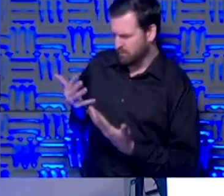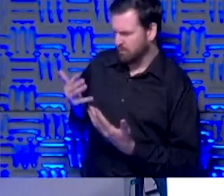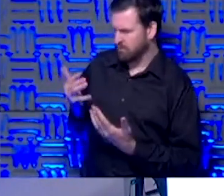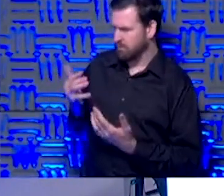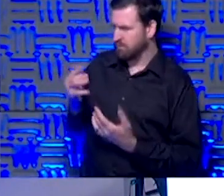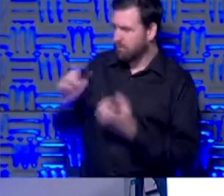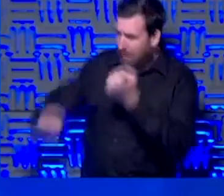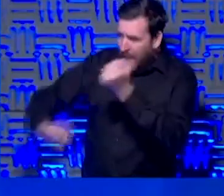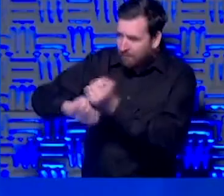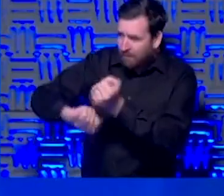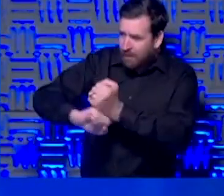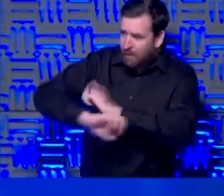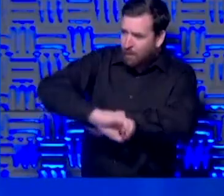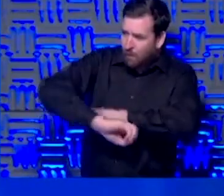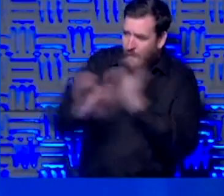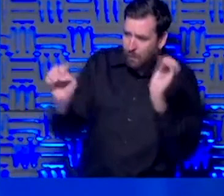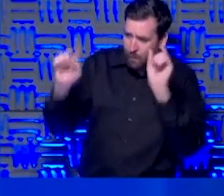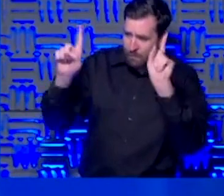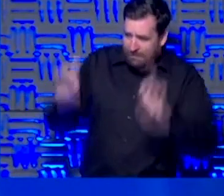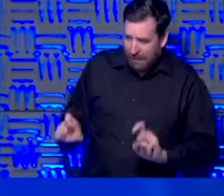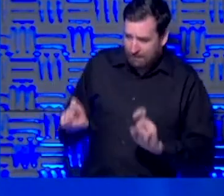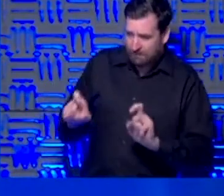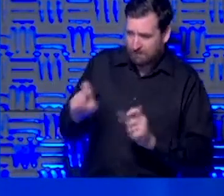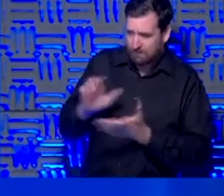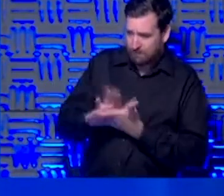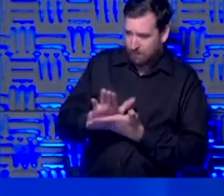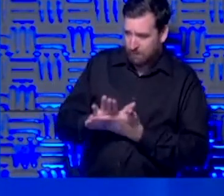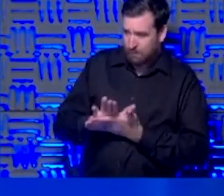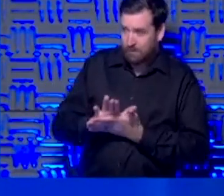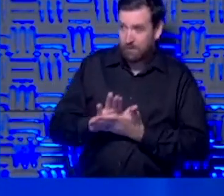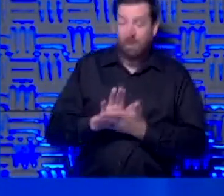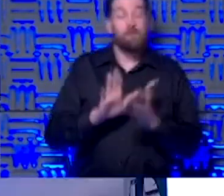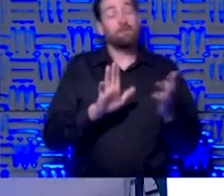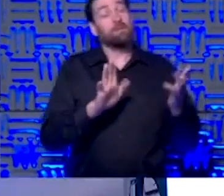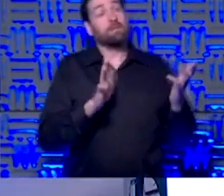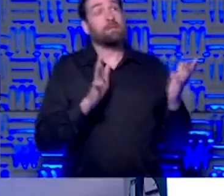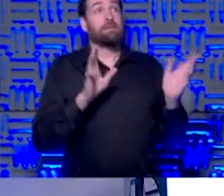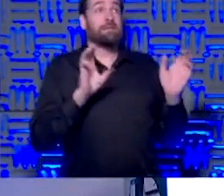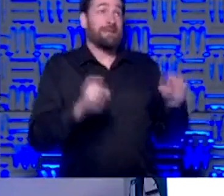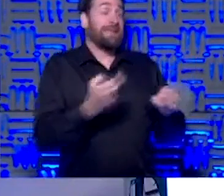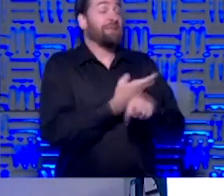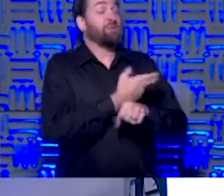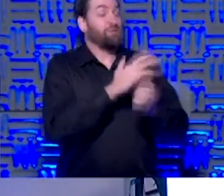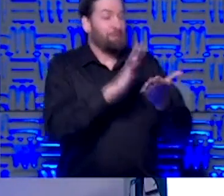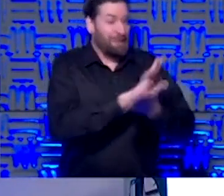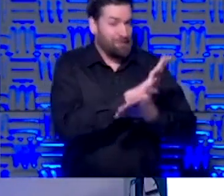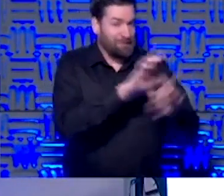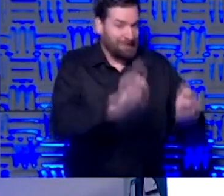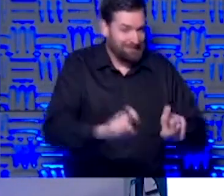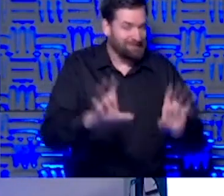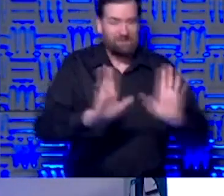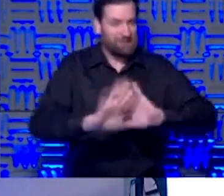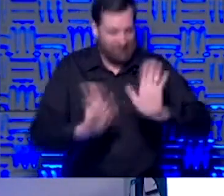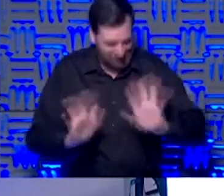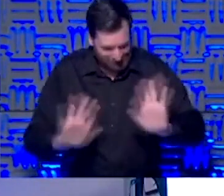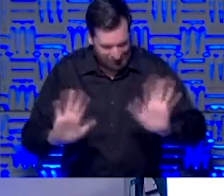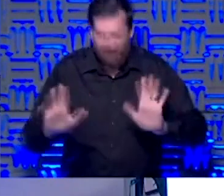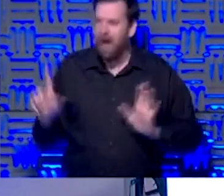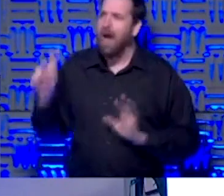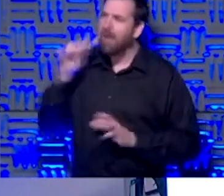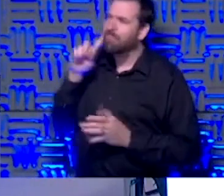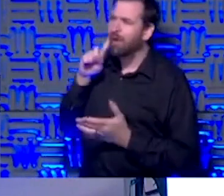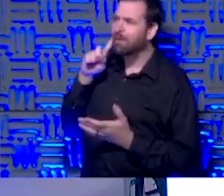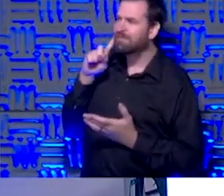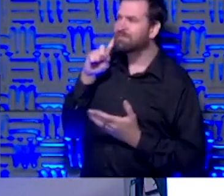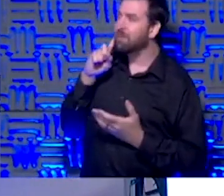advocating for no tests in schools? No paper. Well, you can use paper tests. No, not at all. We said that if I thought you were about to